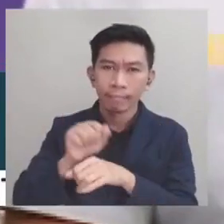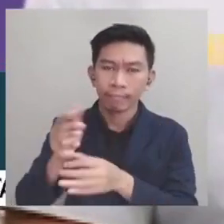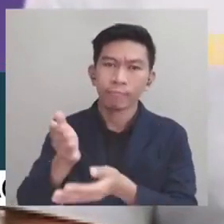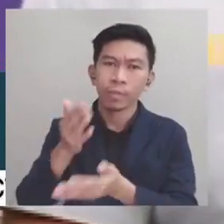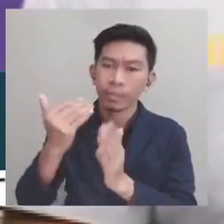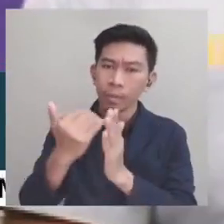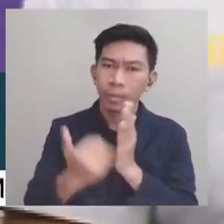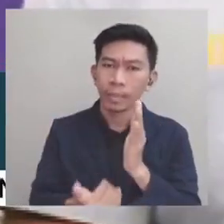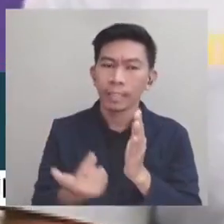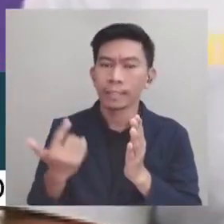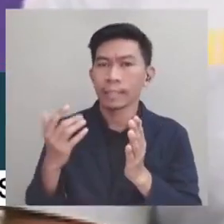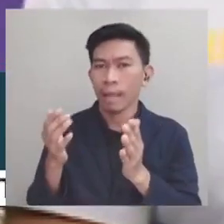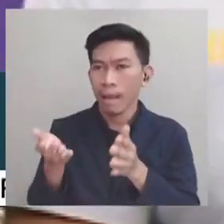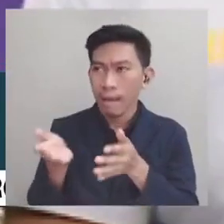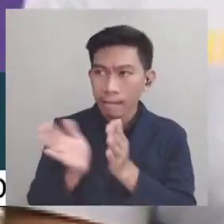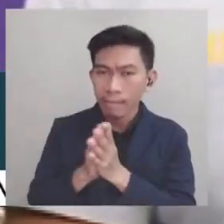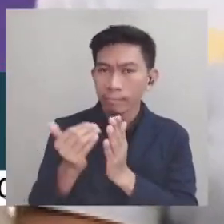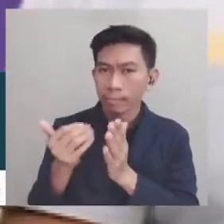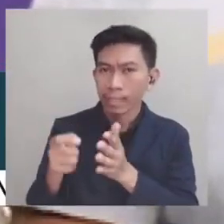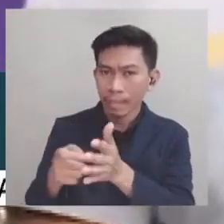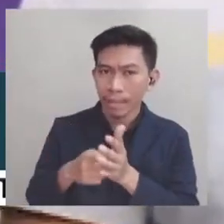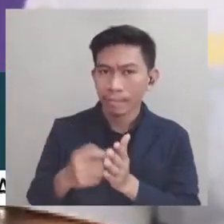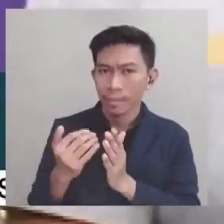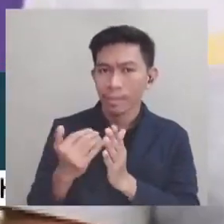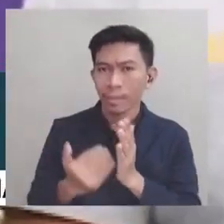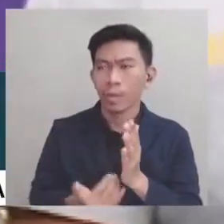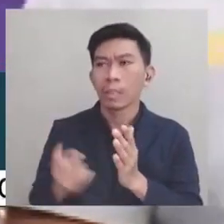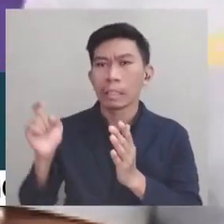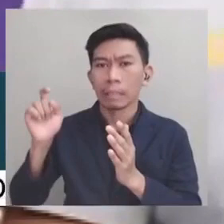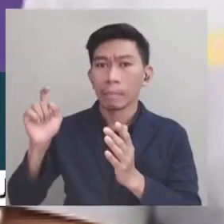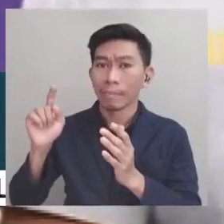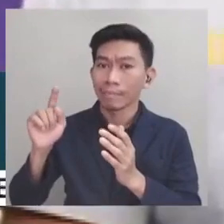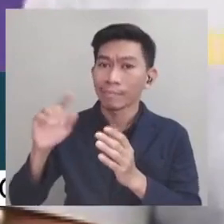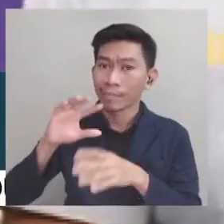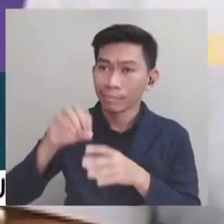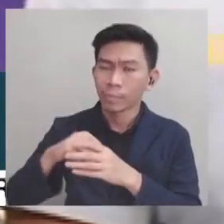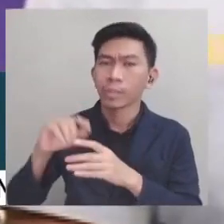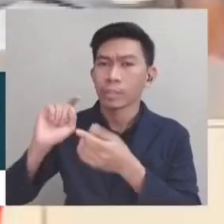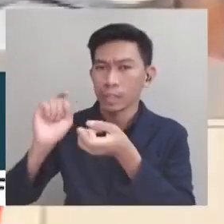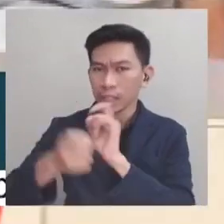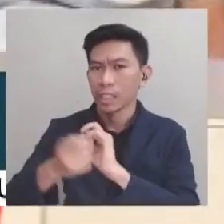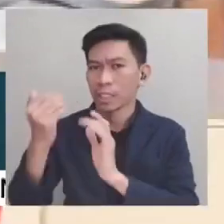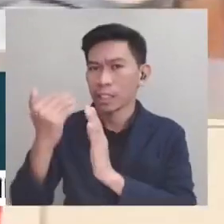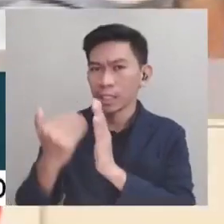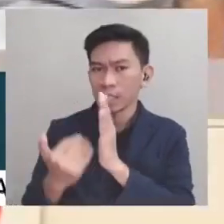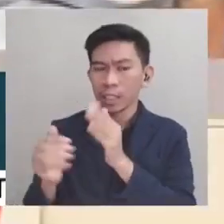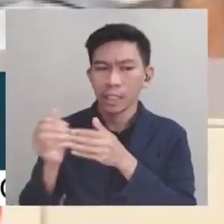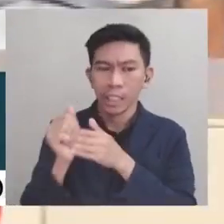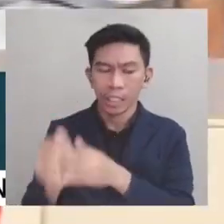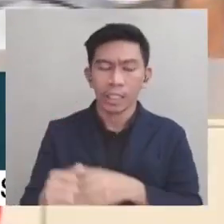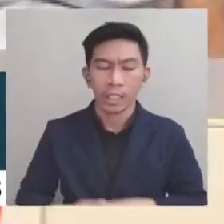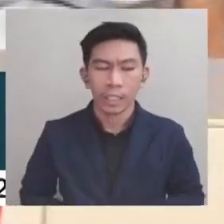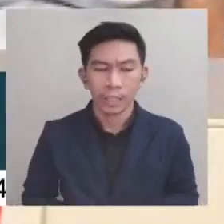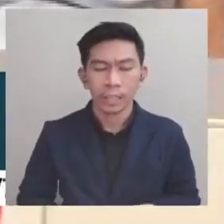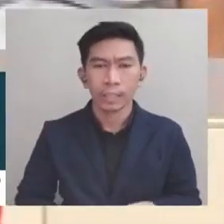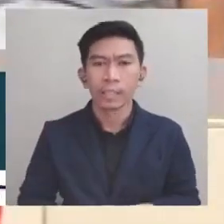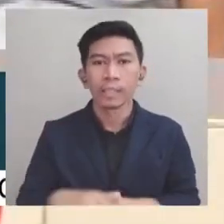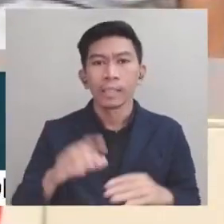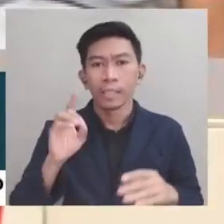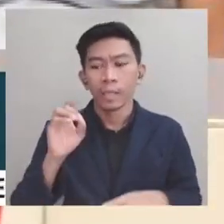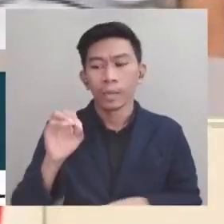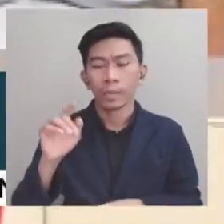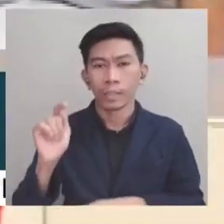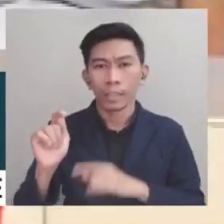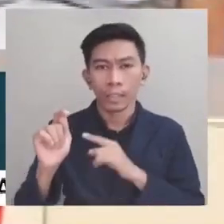omnibus franchising guidelines. They said that the provisions of the program will bury them in debt. The Department of Transportation is